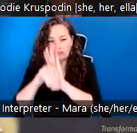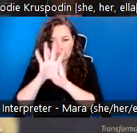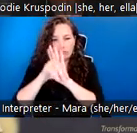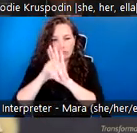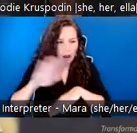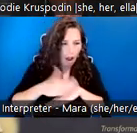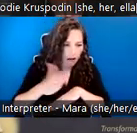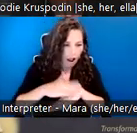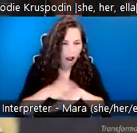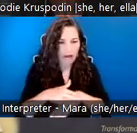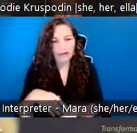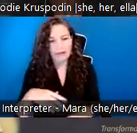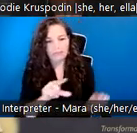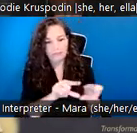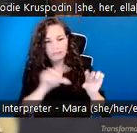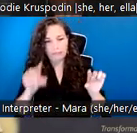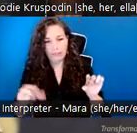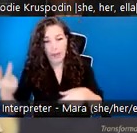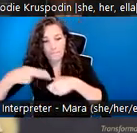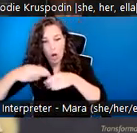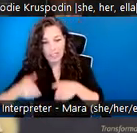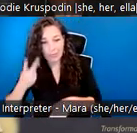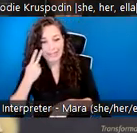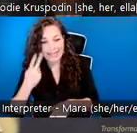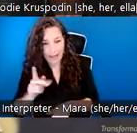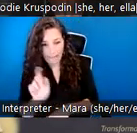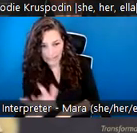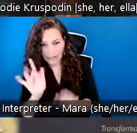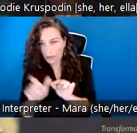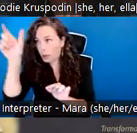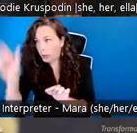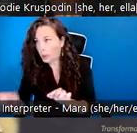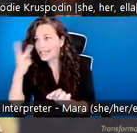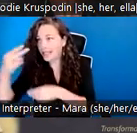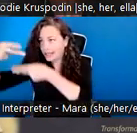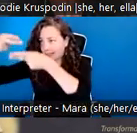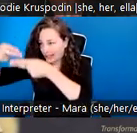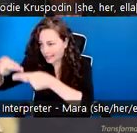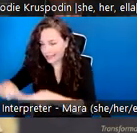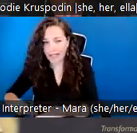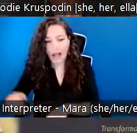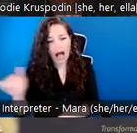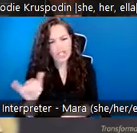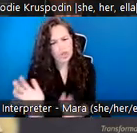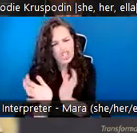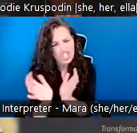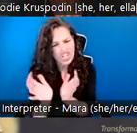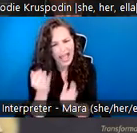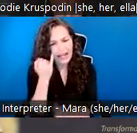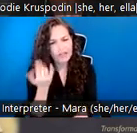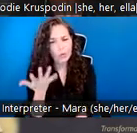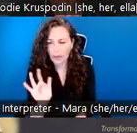side panel. There's also a chat side panel that you can use, and please feel free to use the chat anytime that you need.